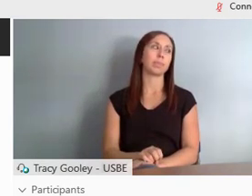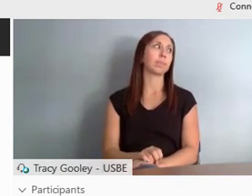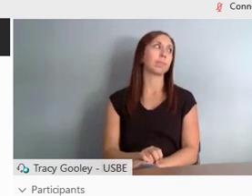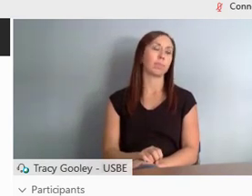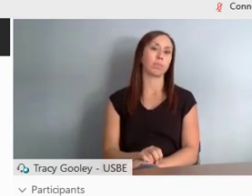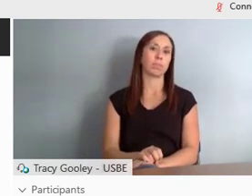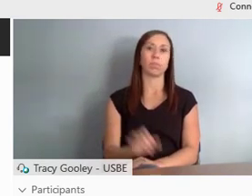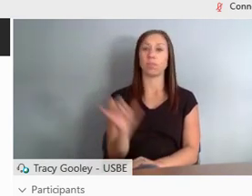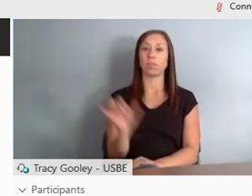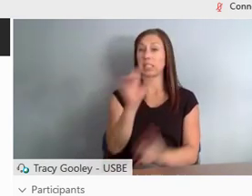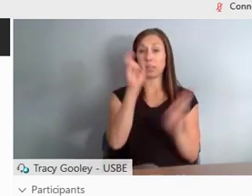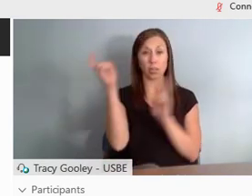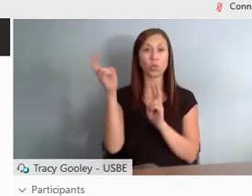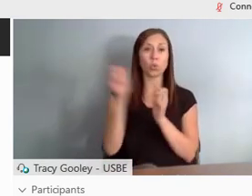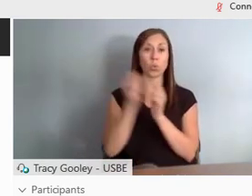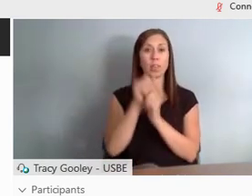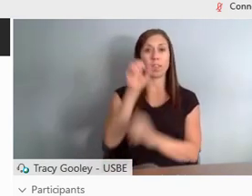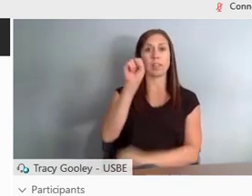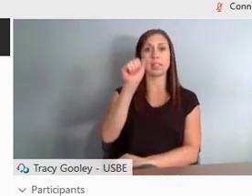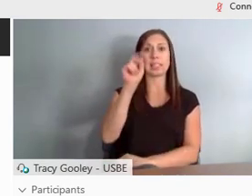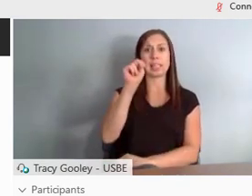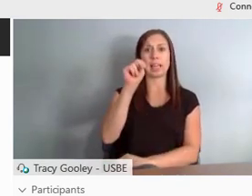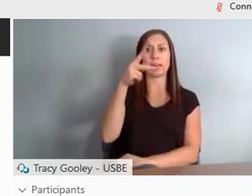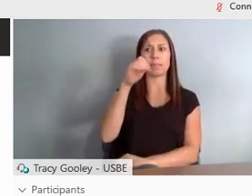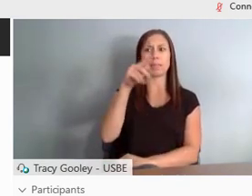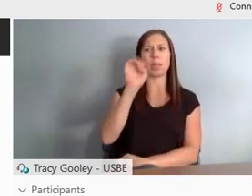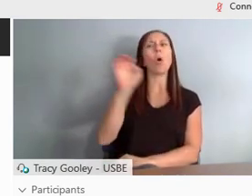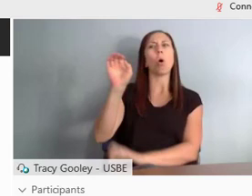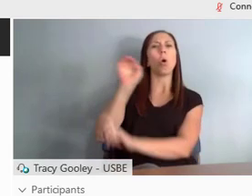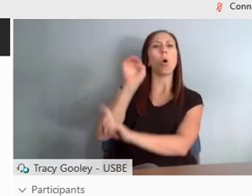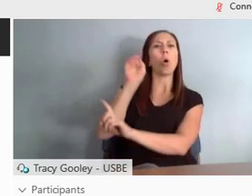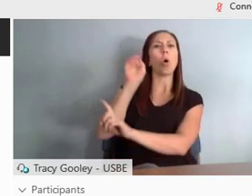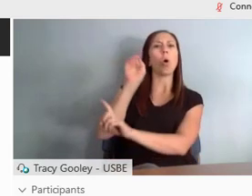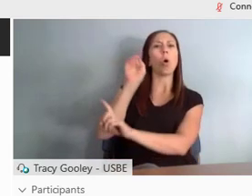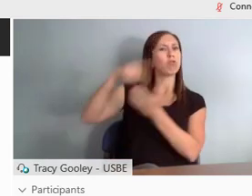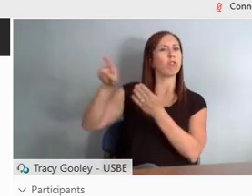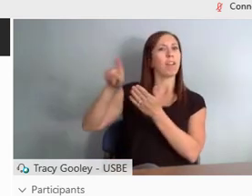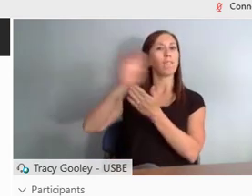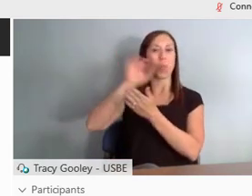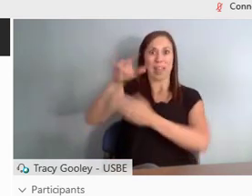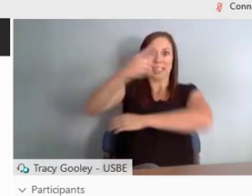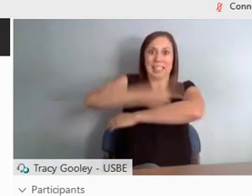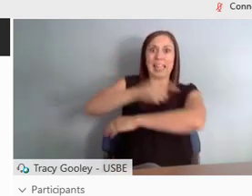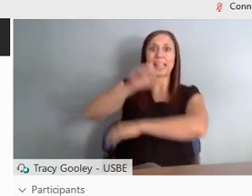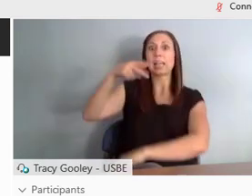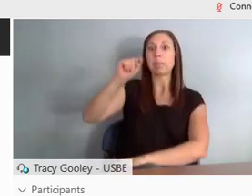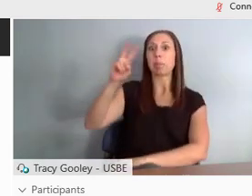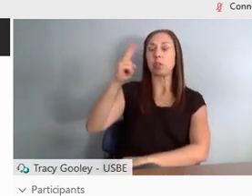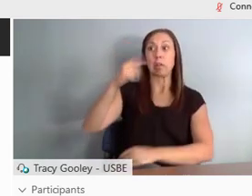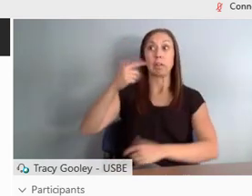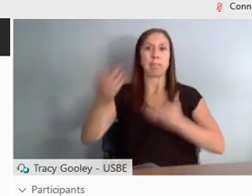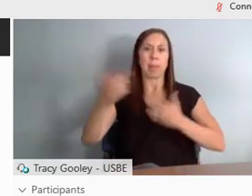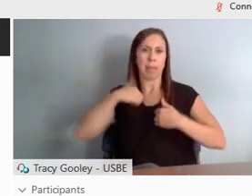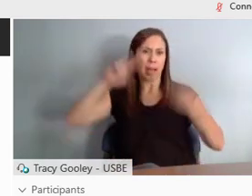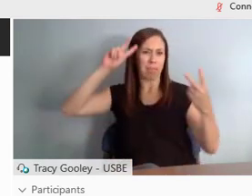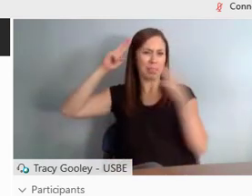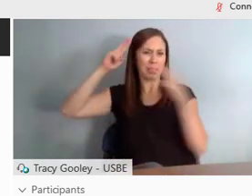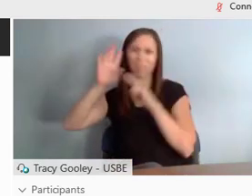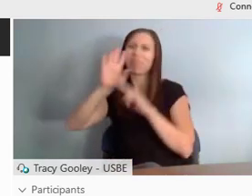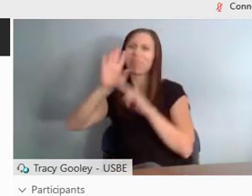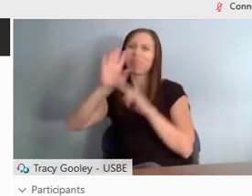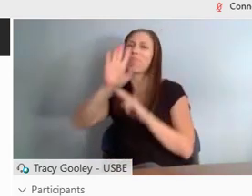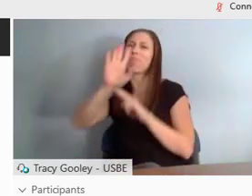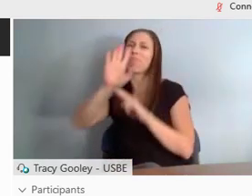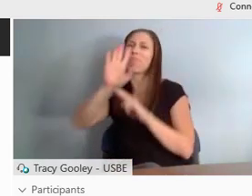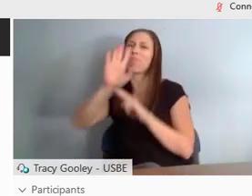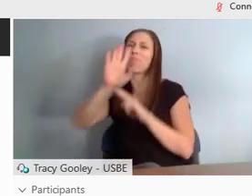Same issue at South San Pete. Okay, let me check on that September 2nd. It seems like there's some, and maybe I misunderstood something. So we'll get clarification